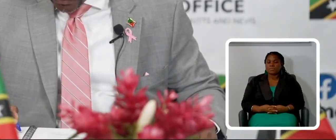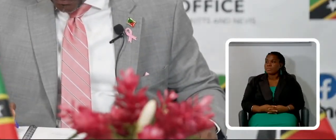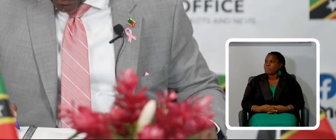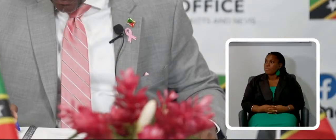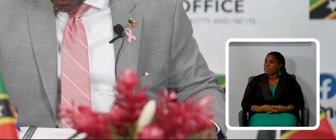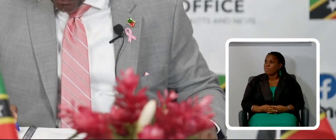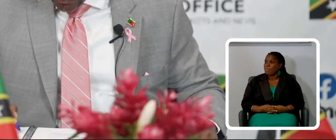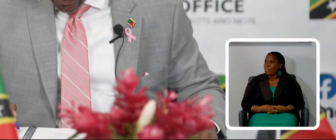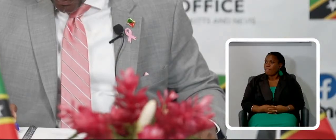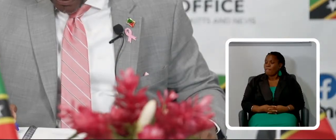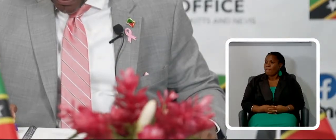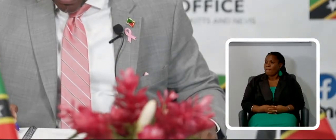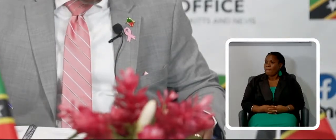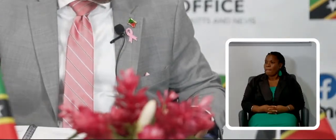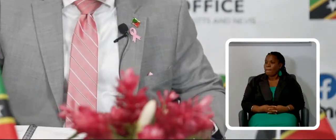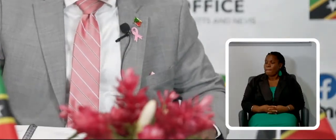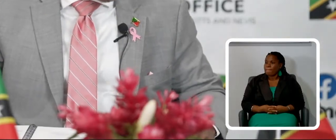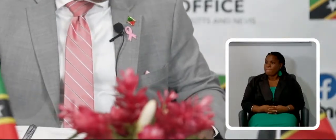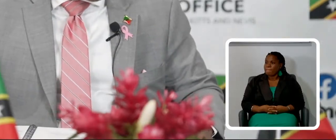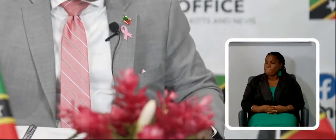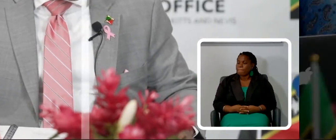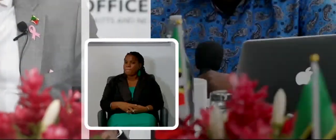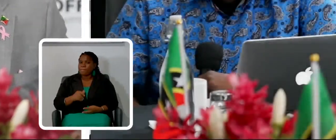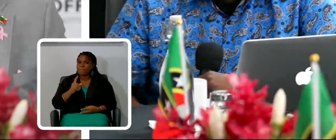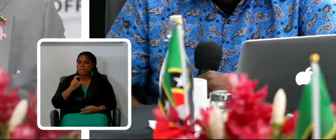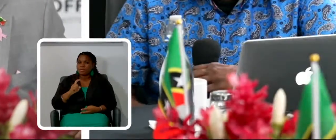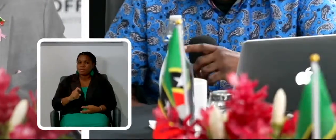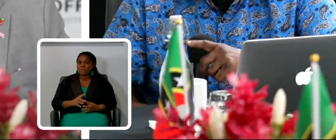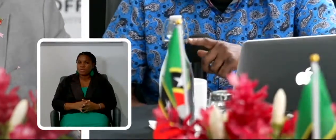Prime Minister, I wanted to,